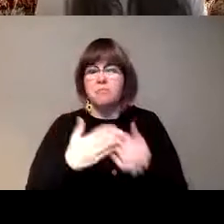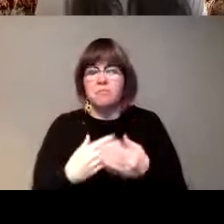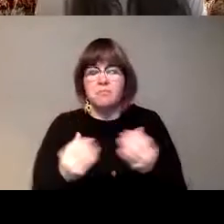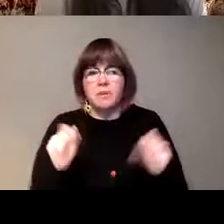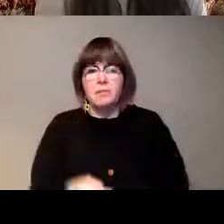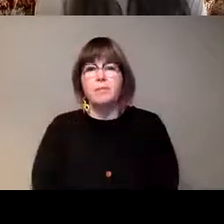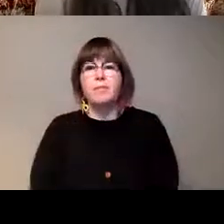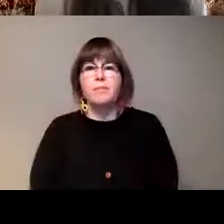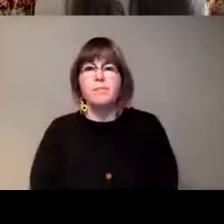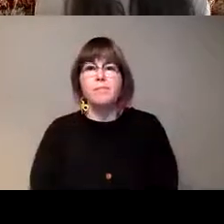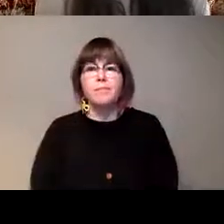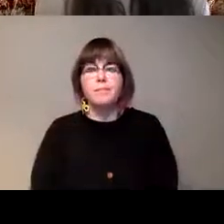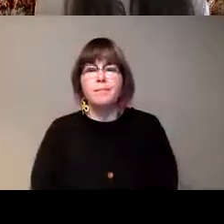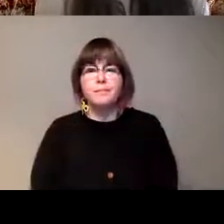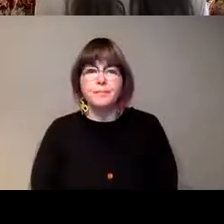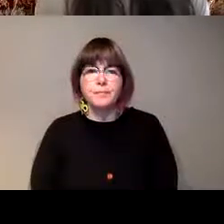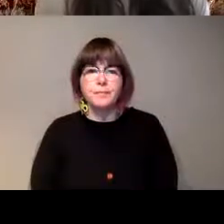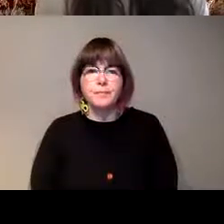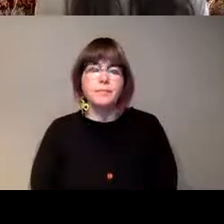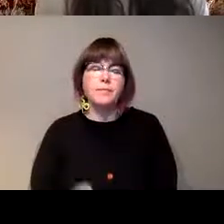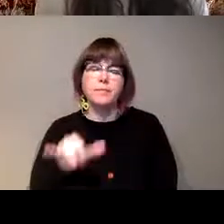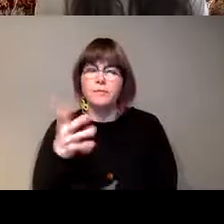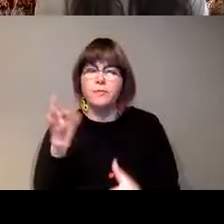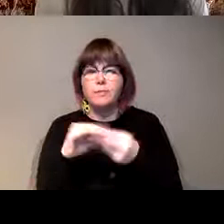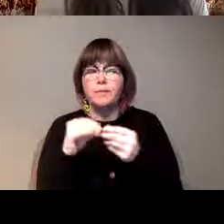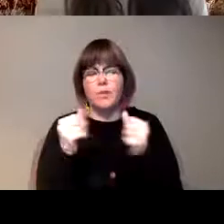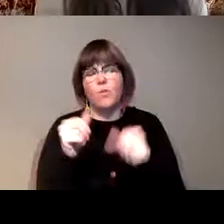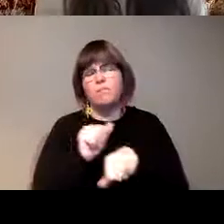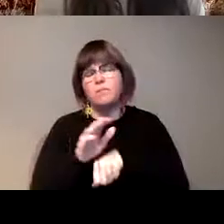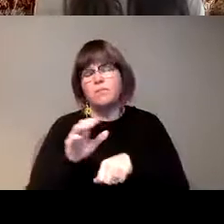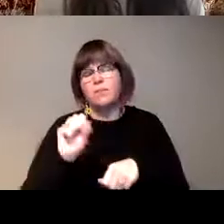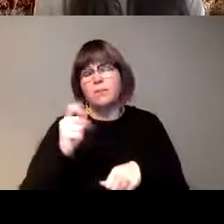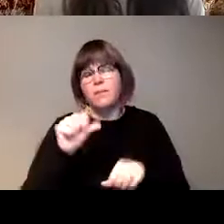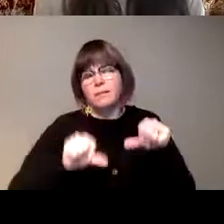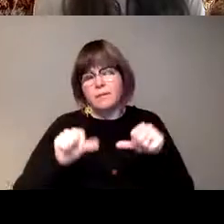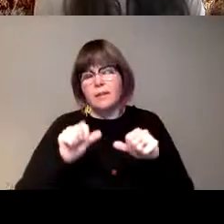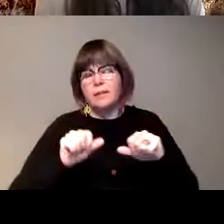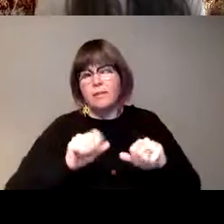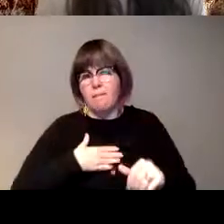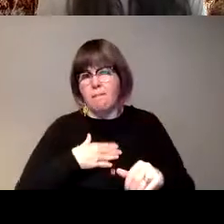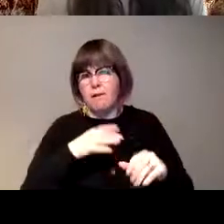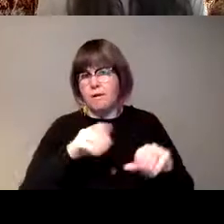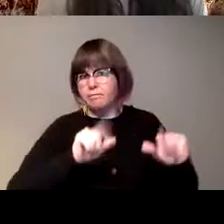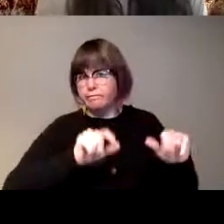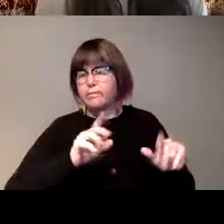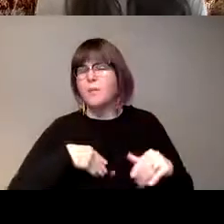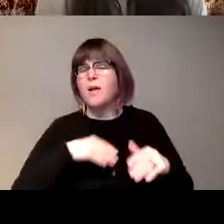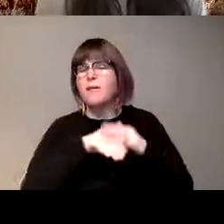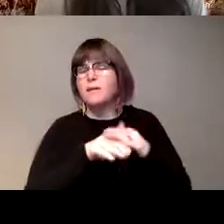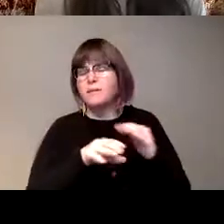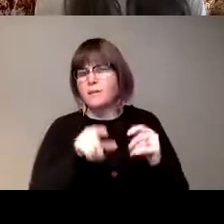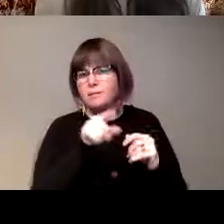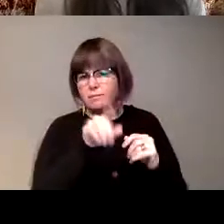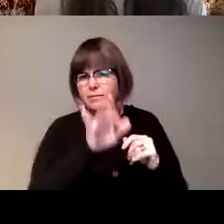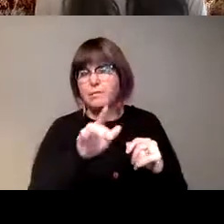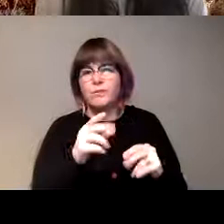is while they're learning from home. And like I said, I can send these slides out to Skype a scientist, so you can have access to this blog post, because in the short